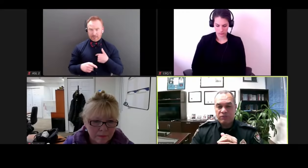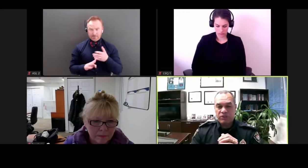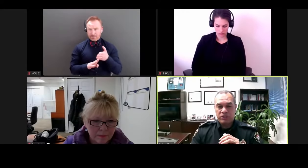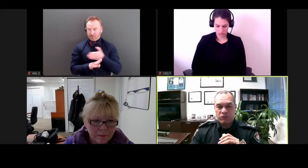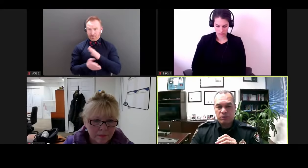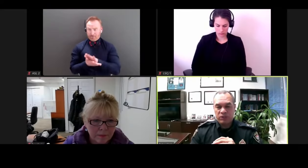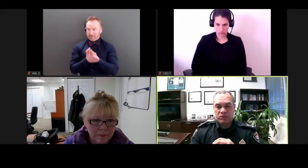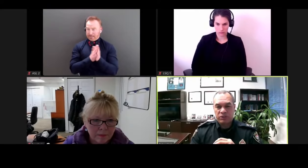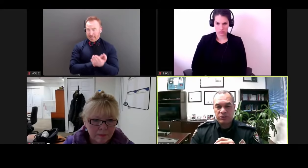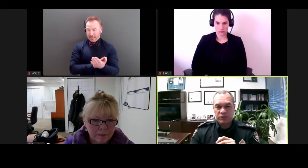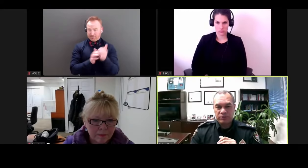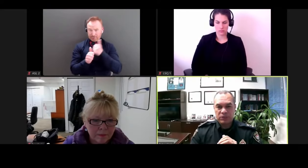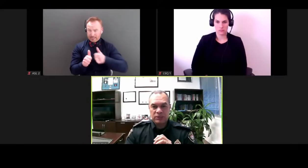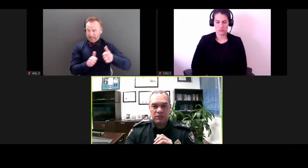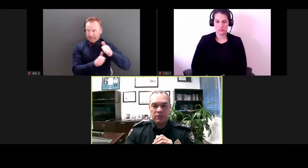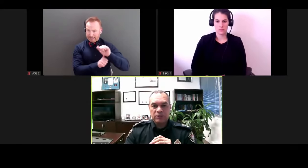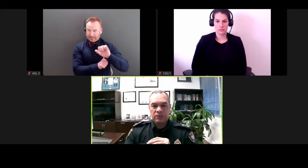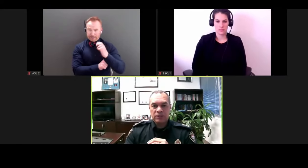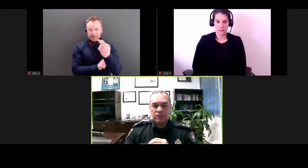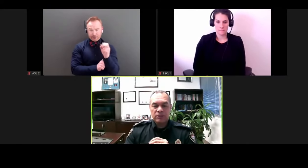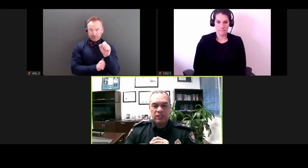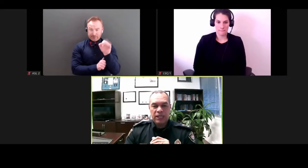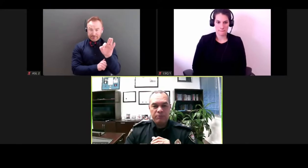is never a silver bullet solution.